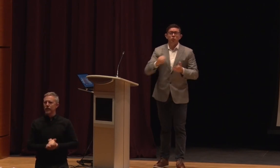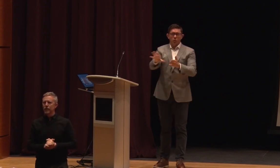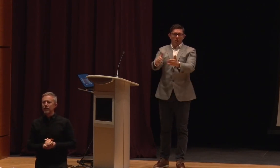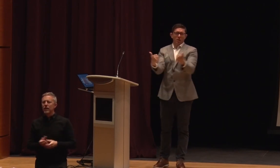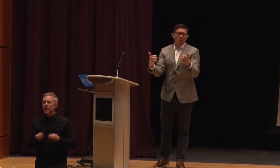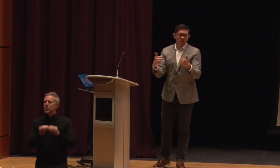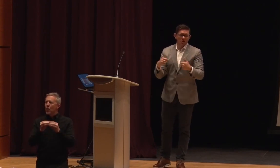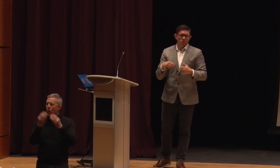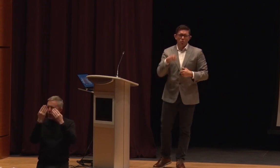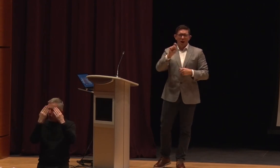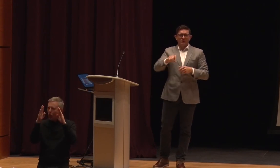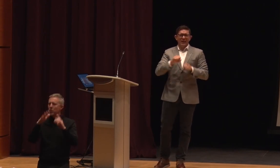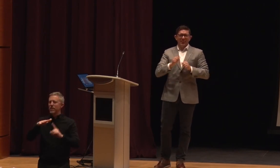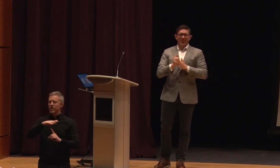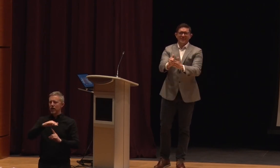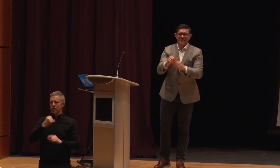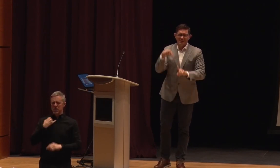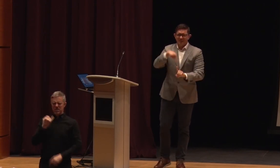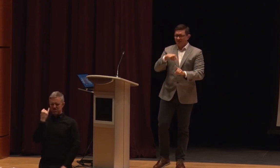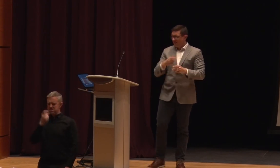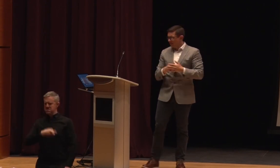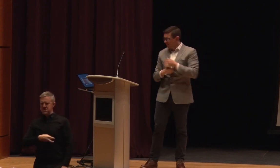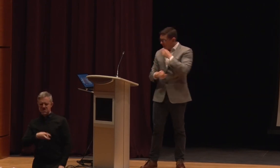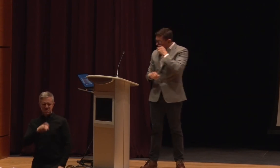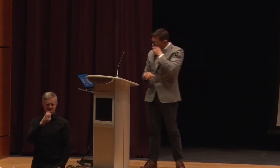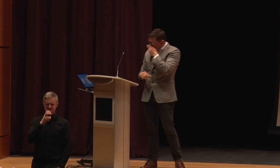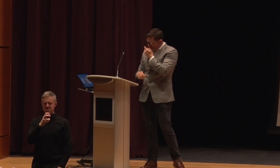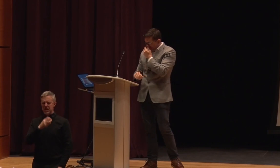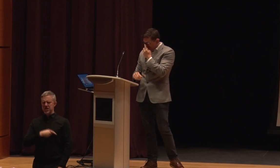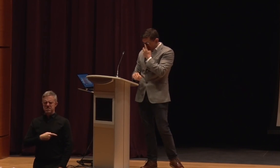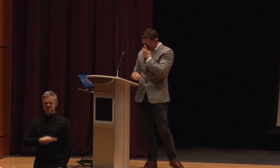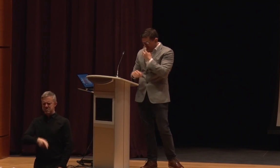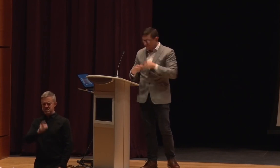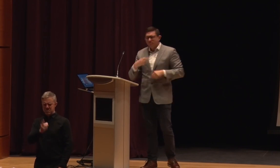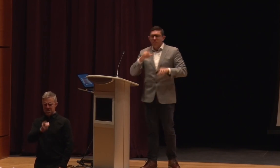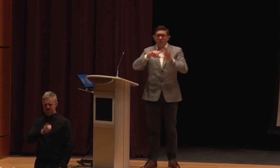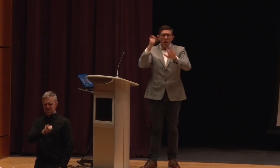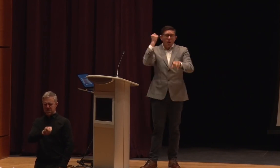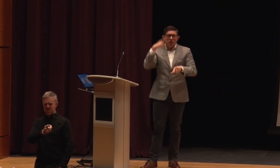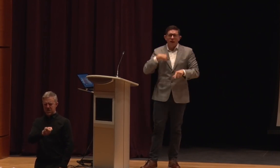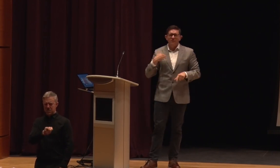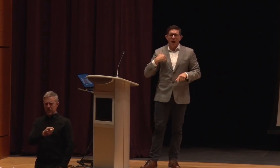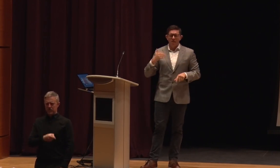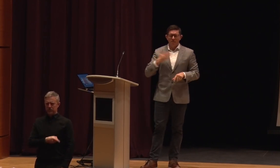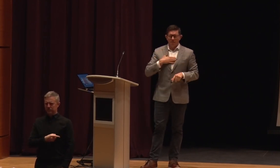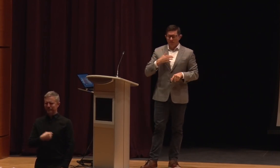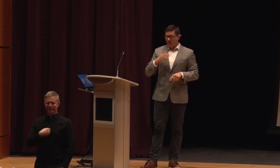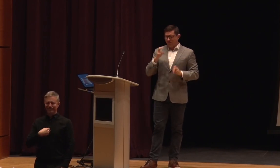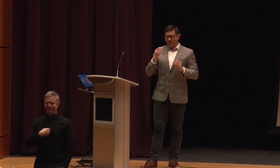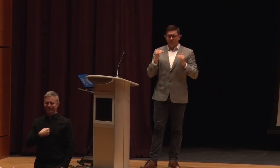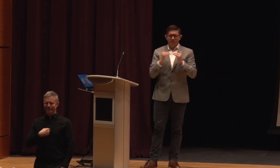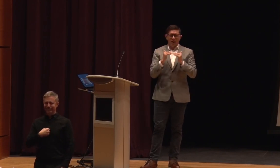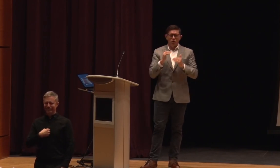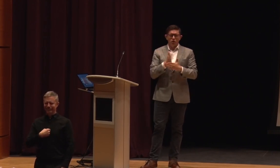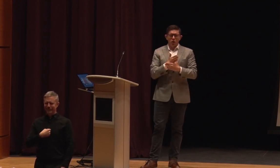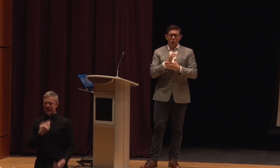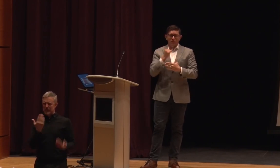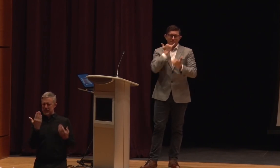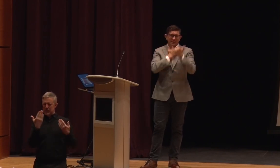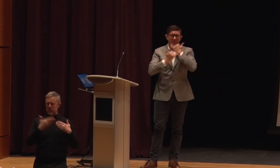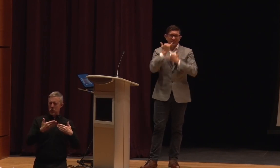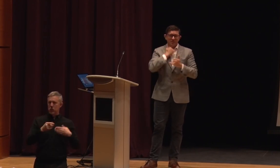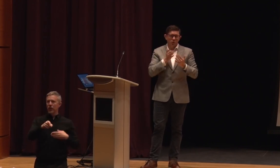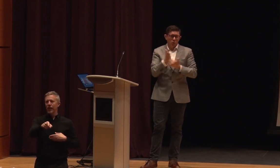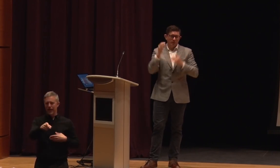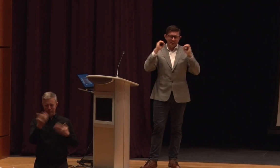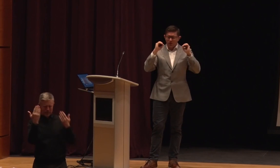open environment. If I was tough, if I was, that strict teacher, then it would close myself off and then my students would also be closed off in the environment.